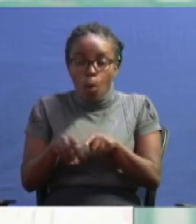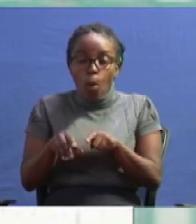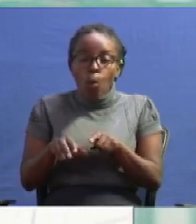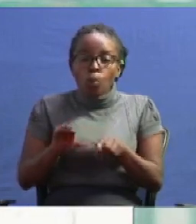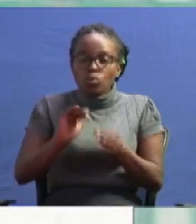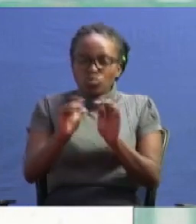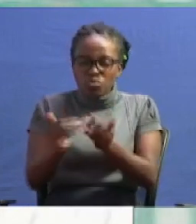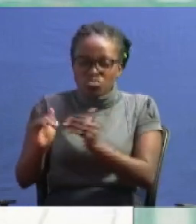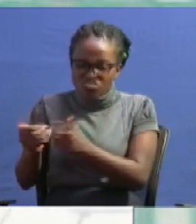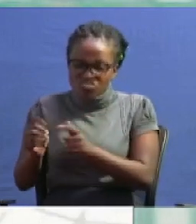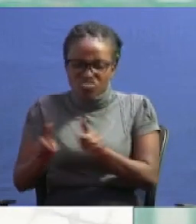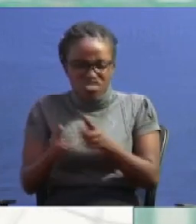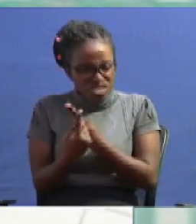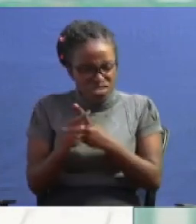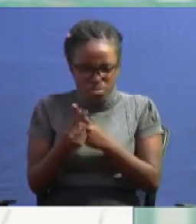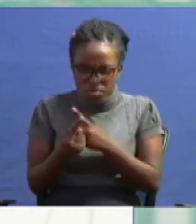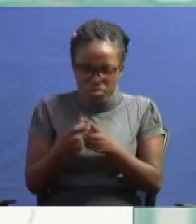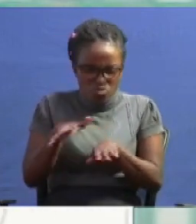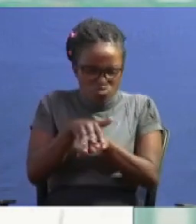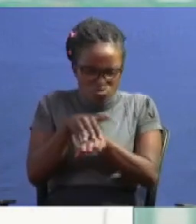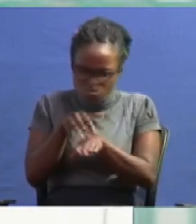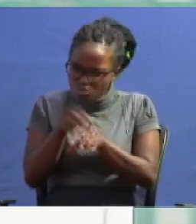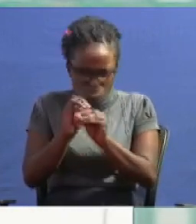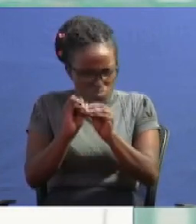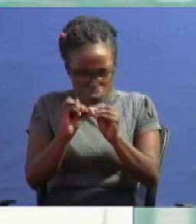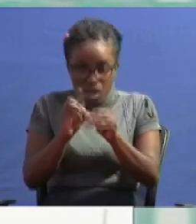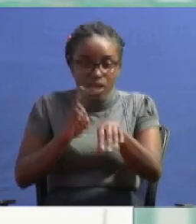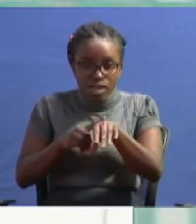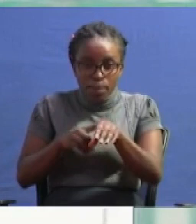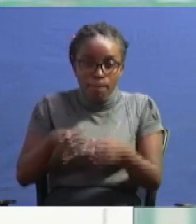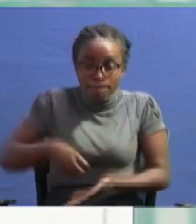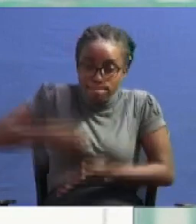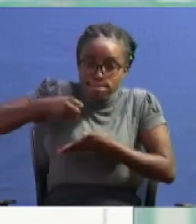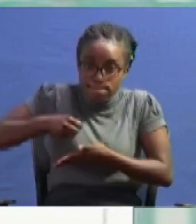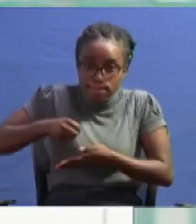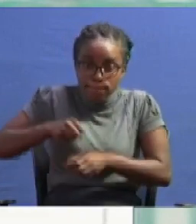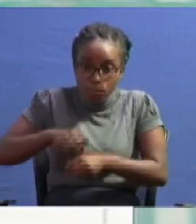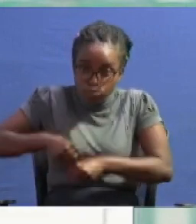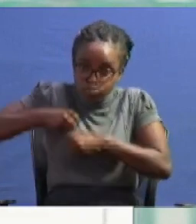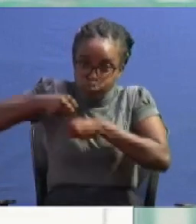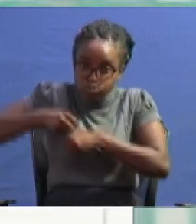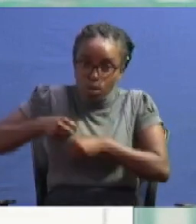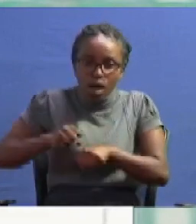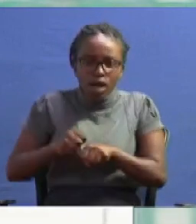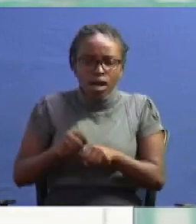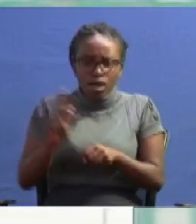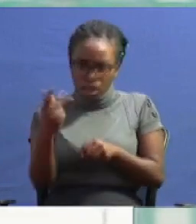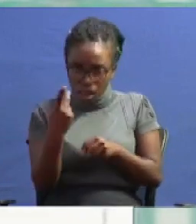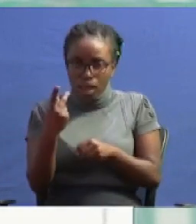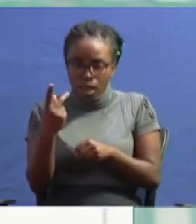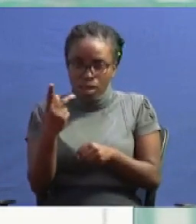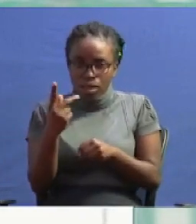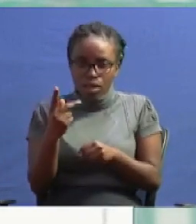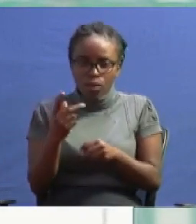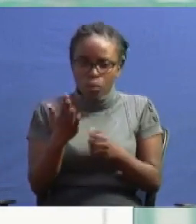saying, if we are contributing equally to this basket, the Kenyan basket, why should we not, reap